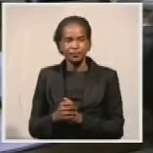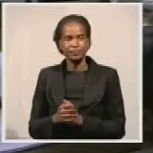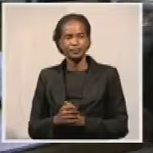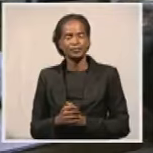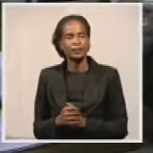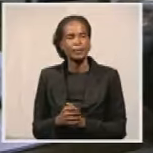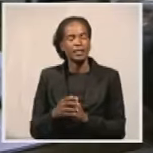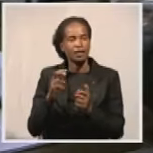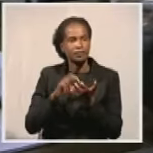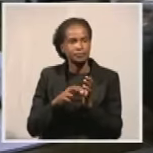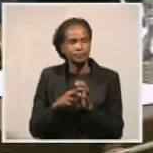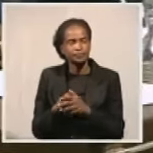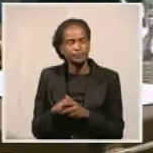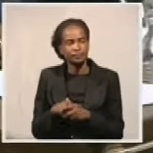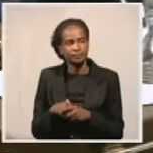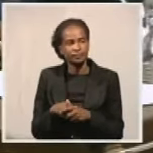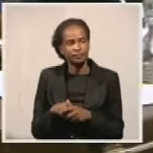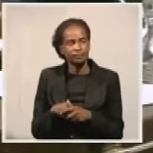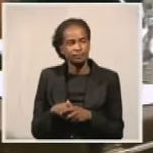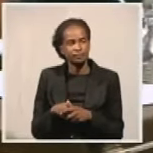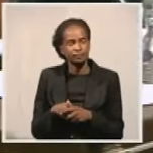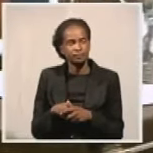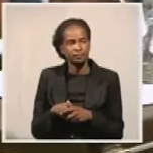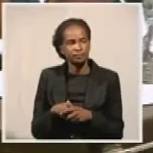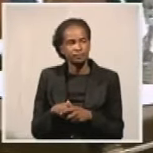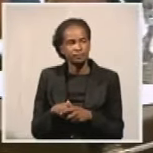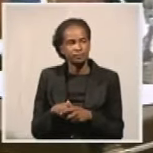we felt strongly that